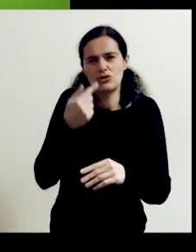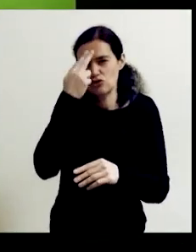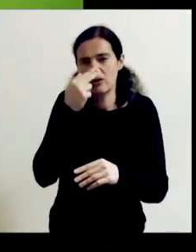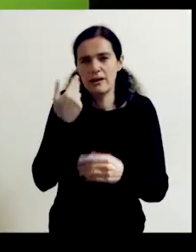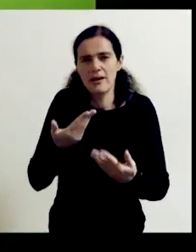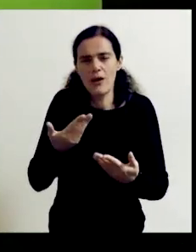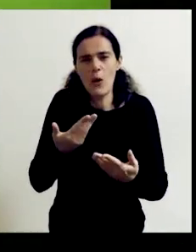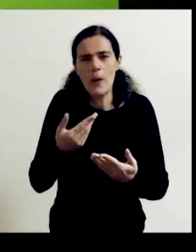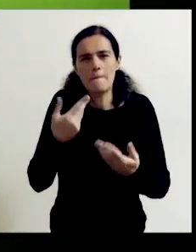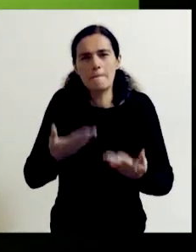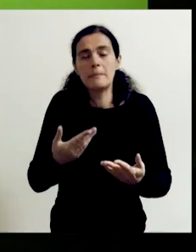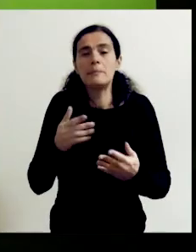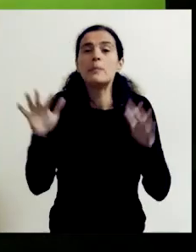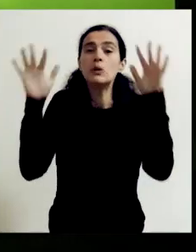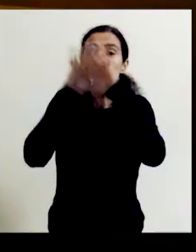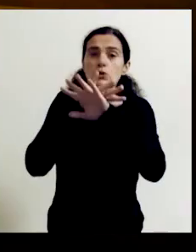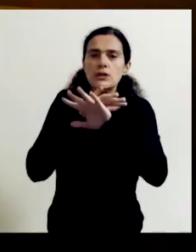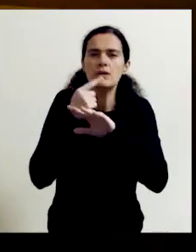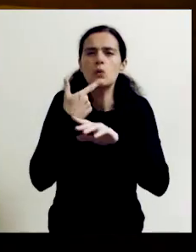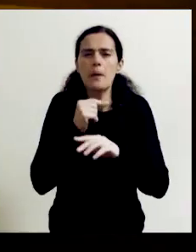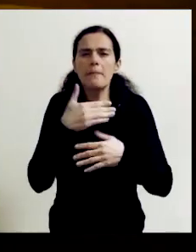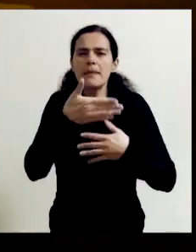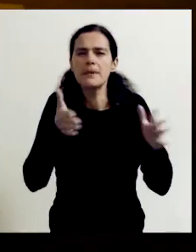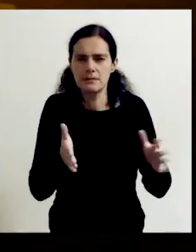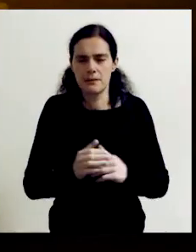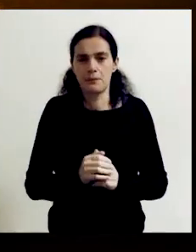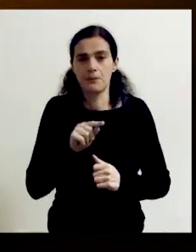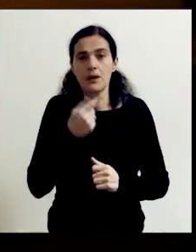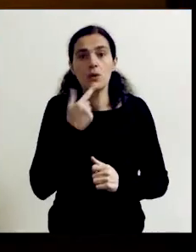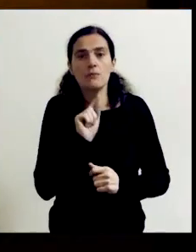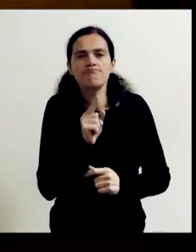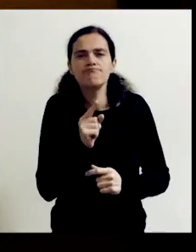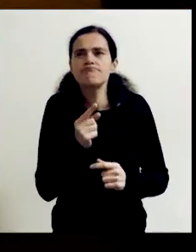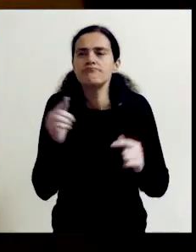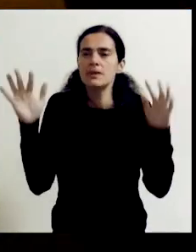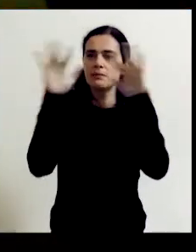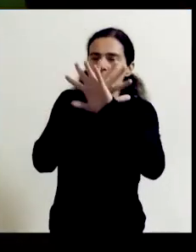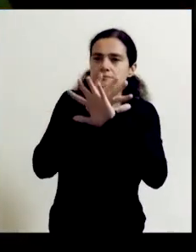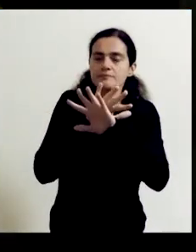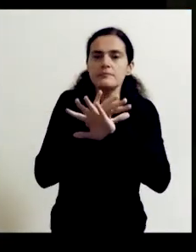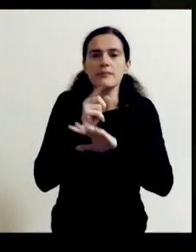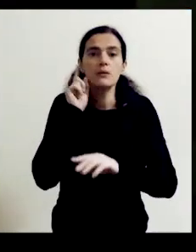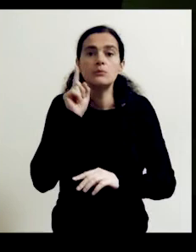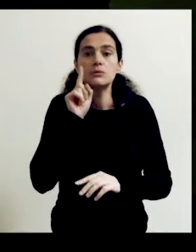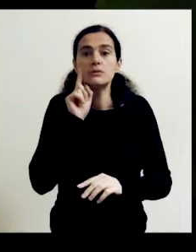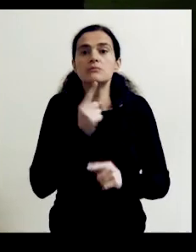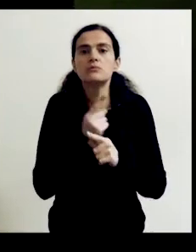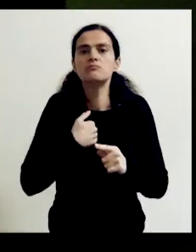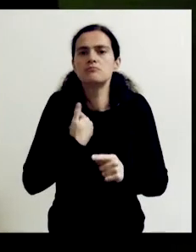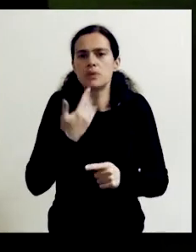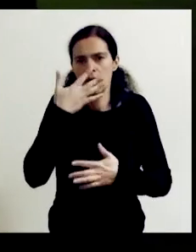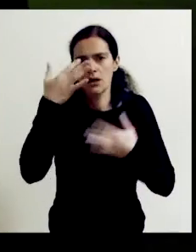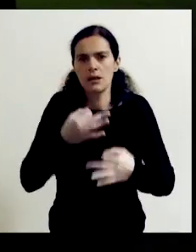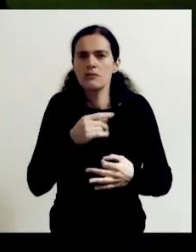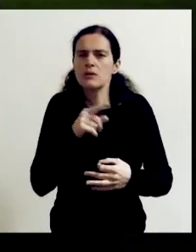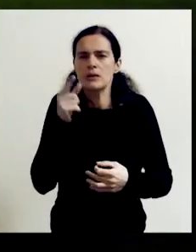of present or recent past in a mythological dimension. And the notion of mythology here, I think, is really important